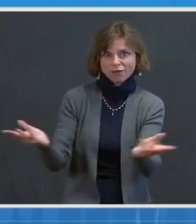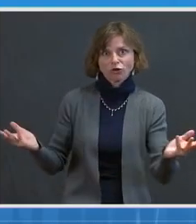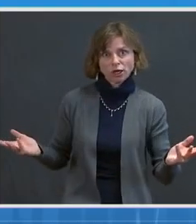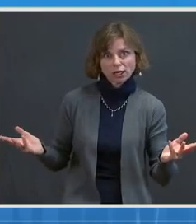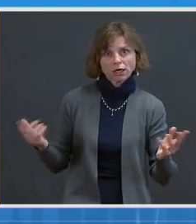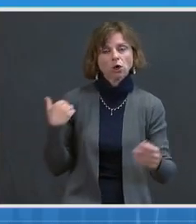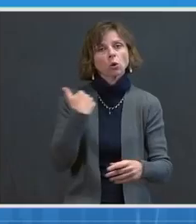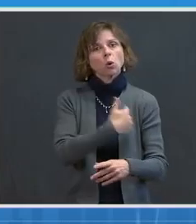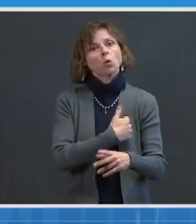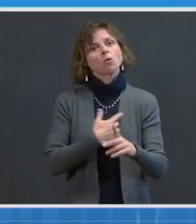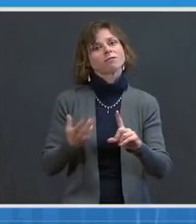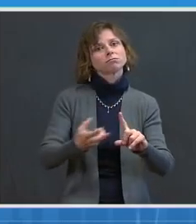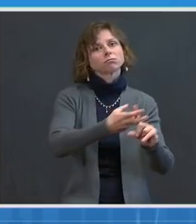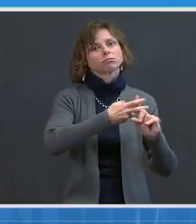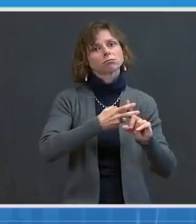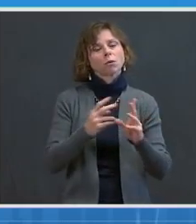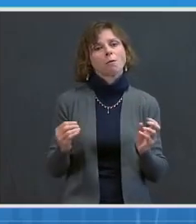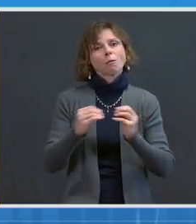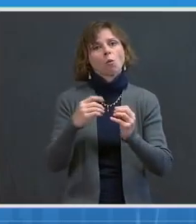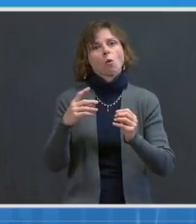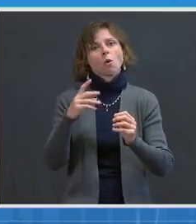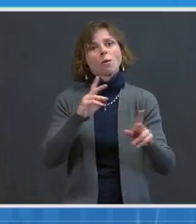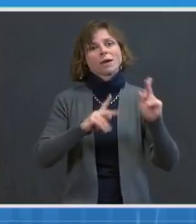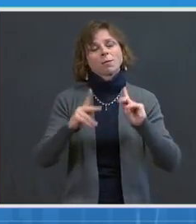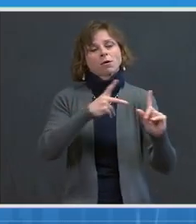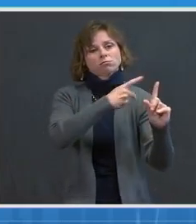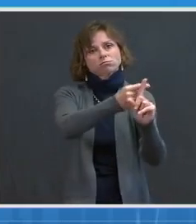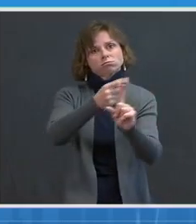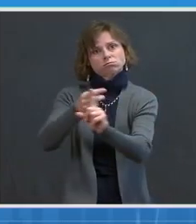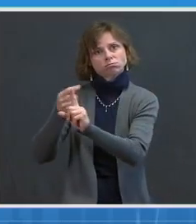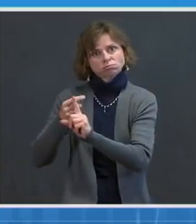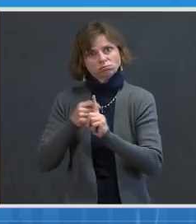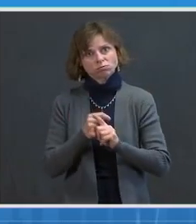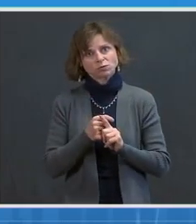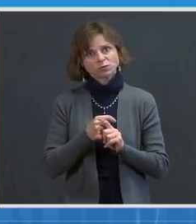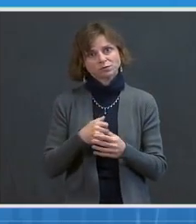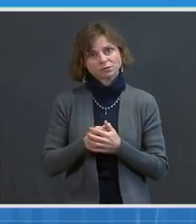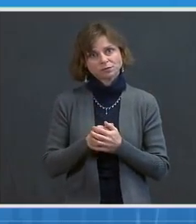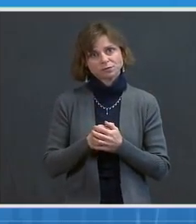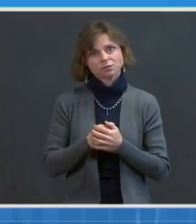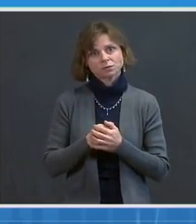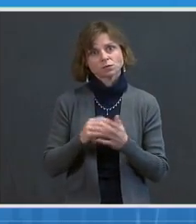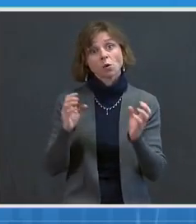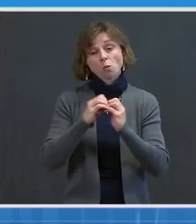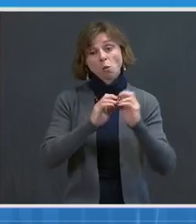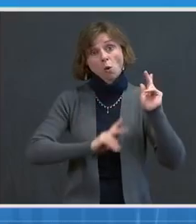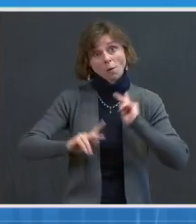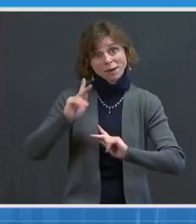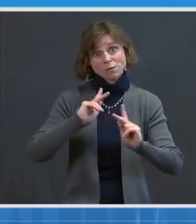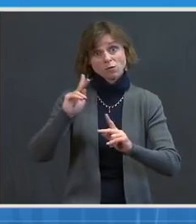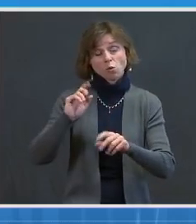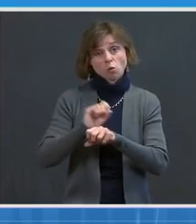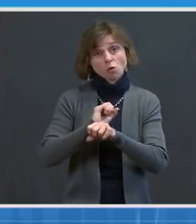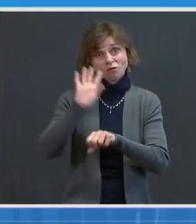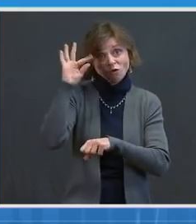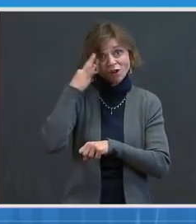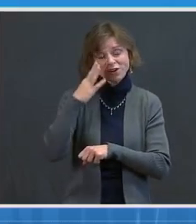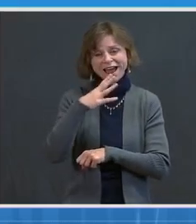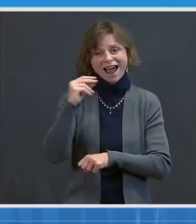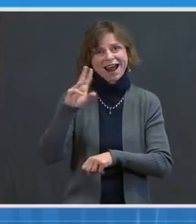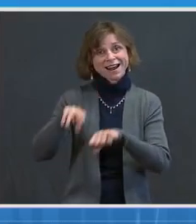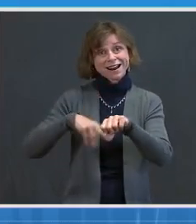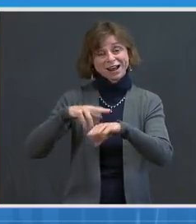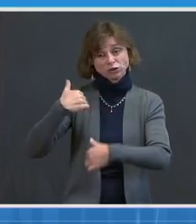The President has deployed 3,500 federal personnel in addition to providing federal funding for members of the National Guard to